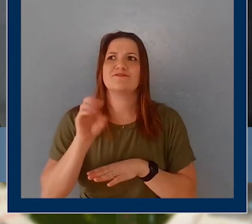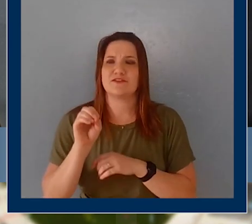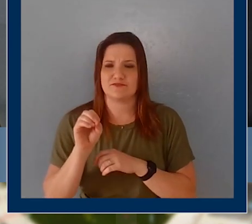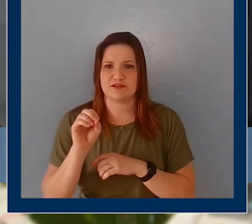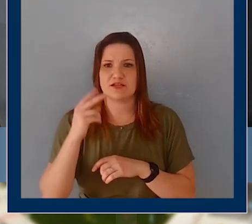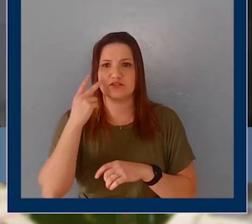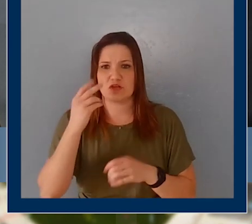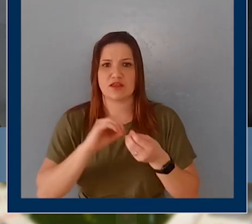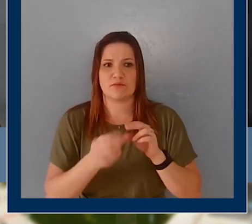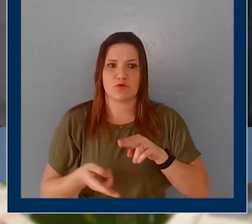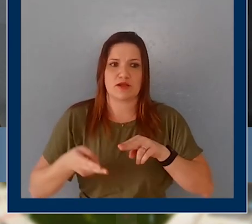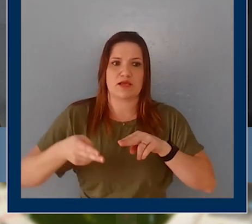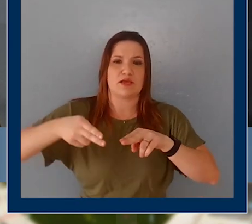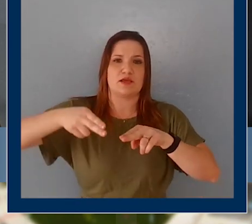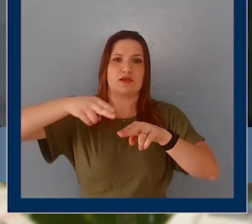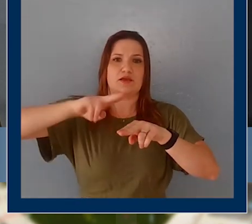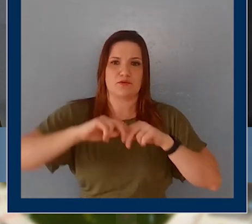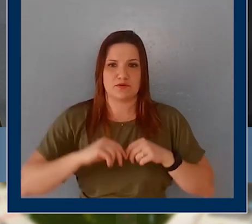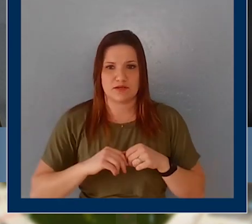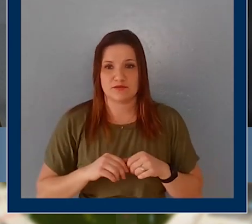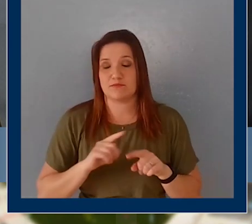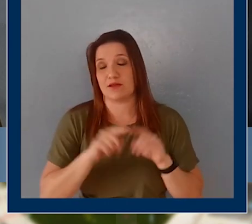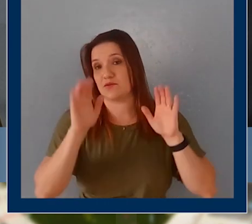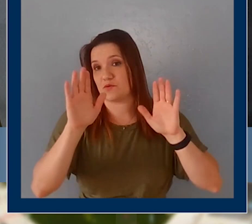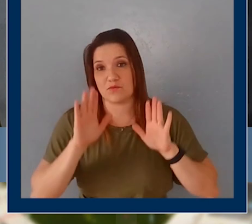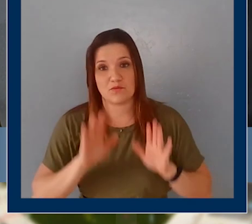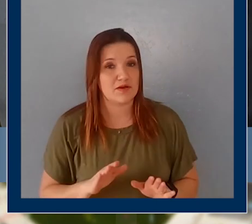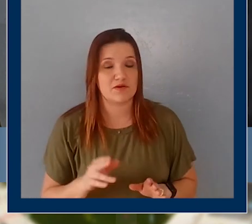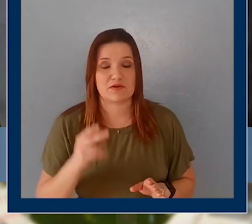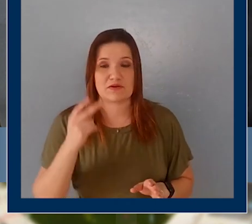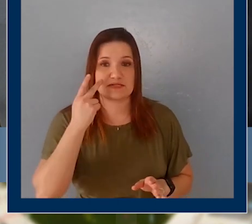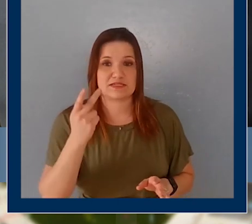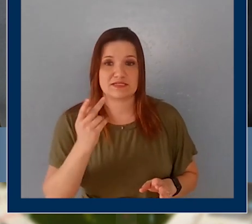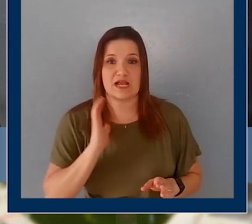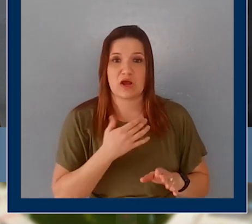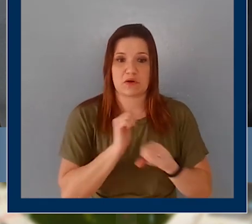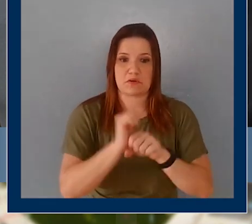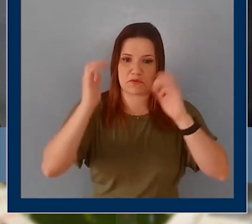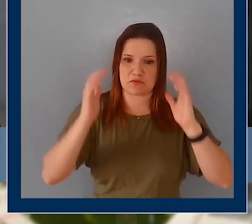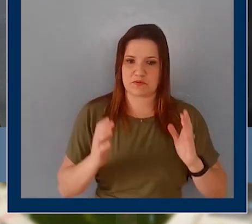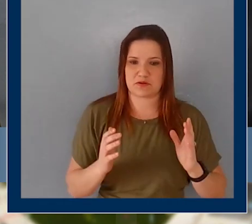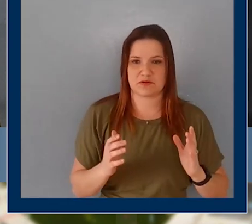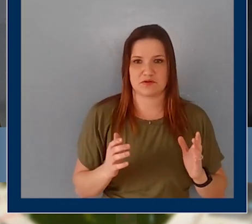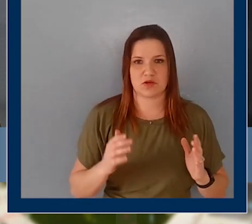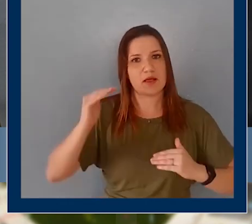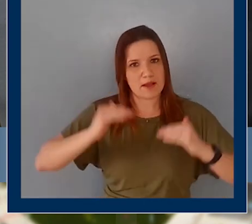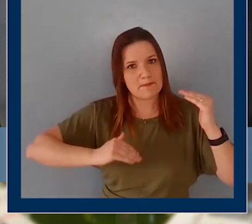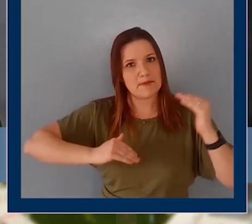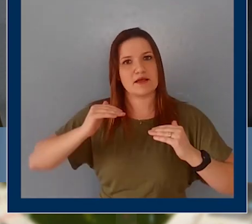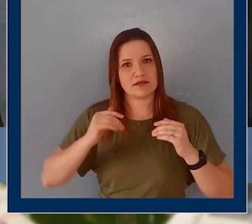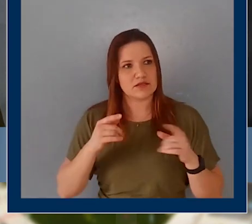as of Monday, I say we have 157 of our employees that are currently out on leave